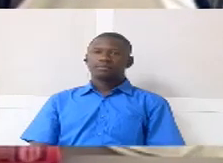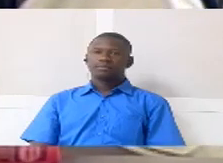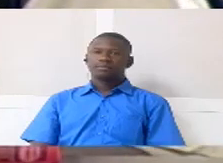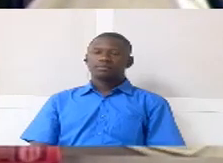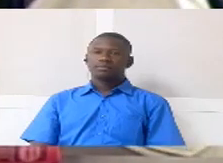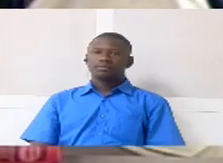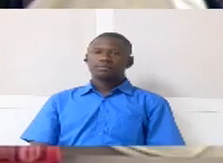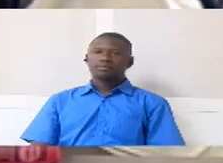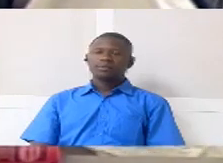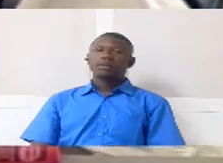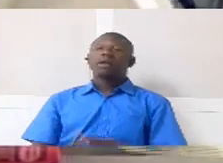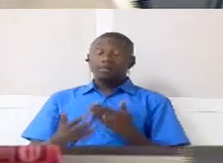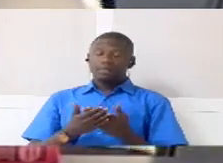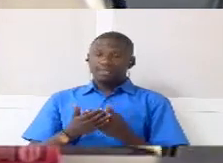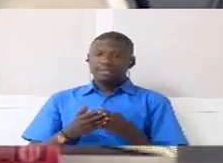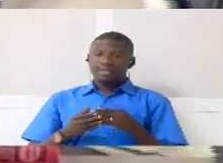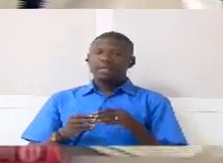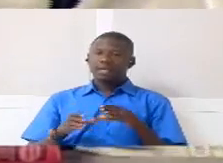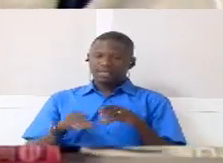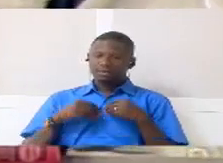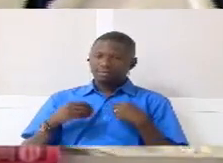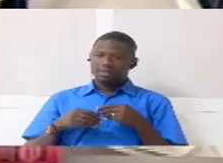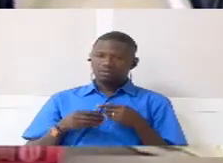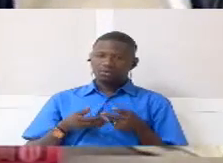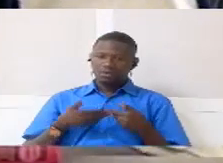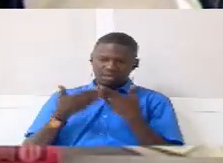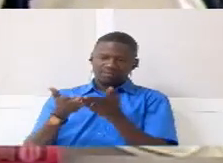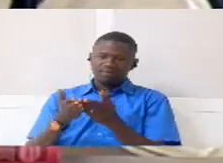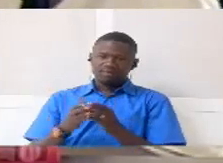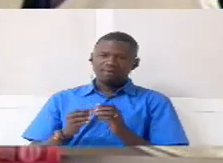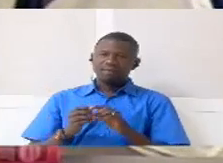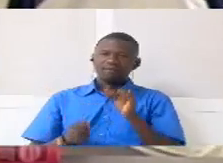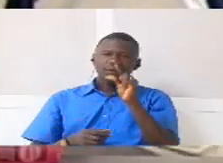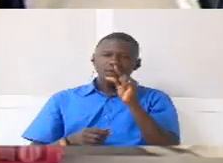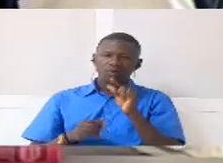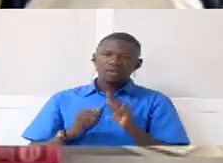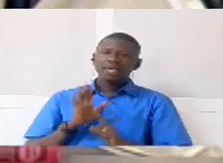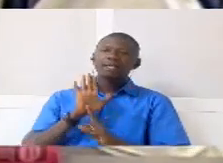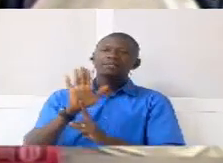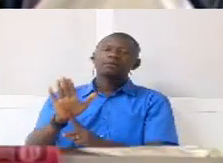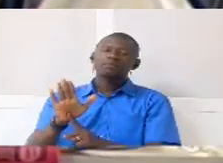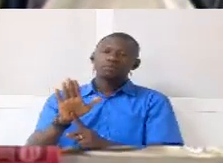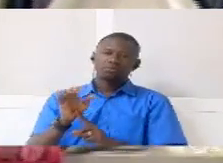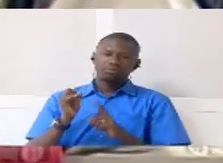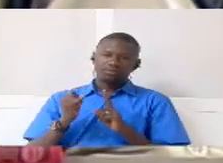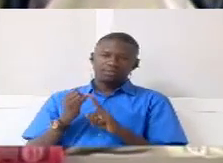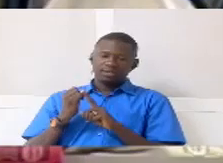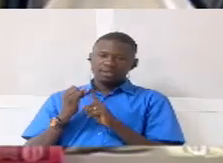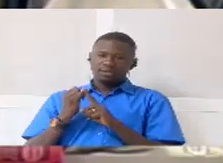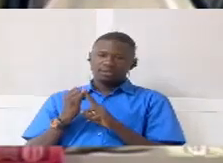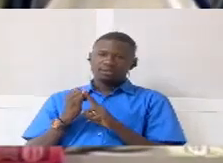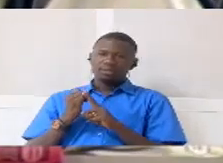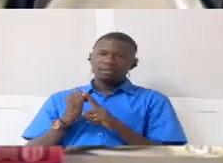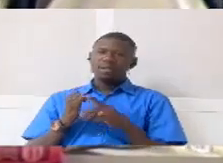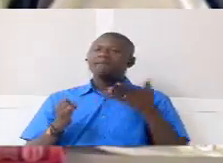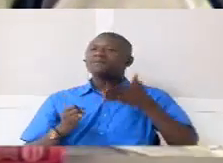coming. Allow me to give you a few examples. I mean, kajibero ke visit. For instance,